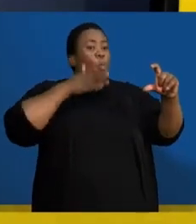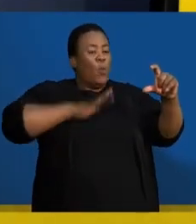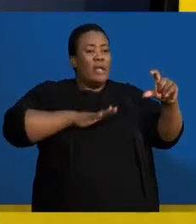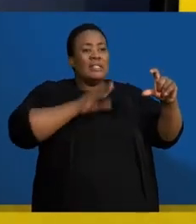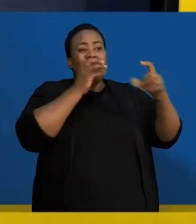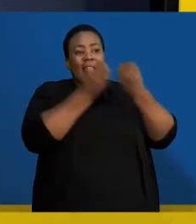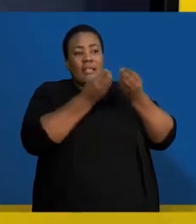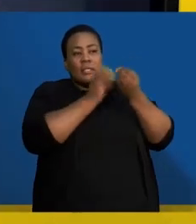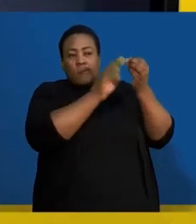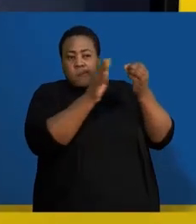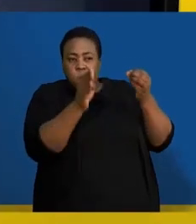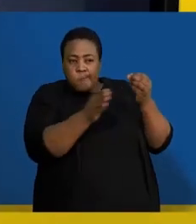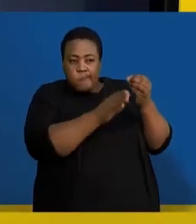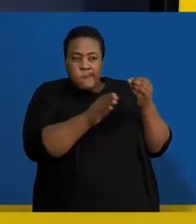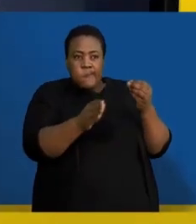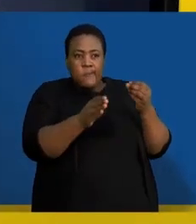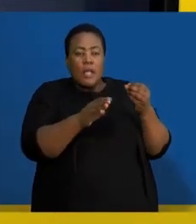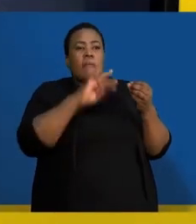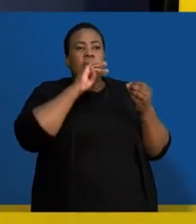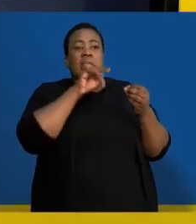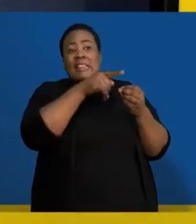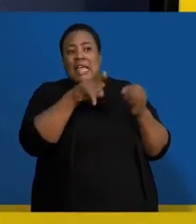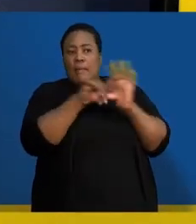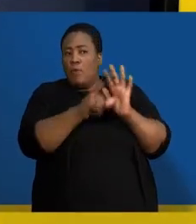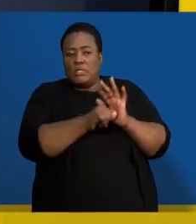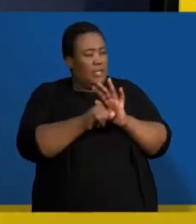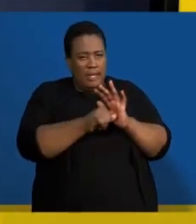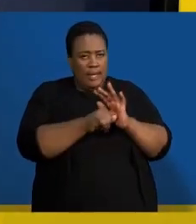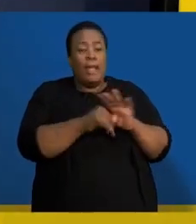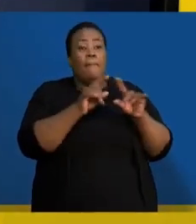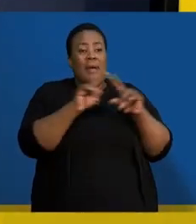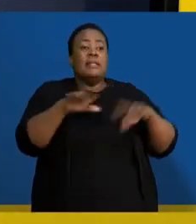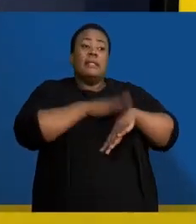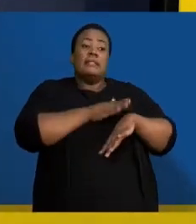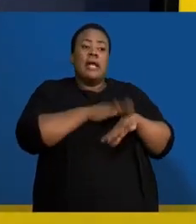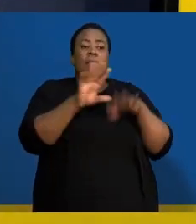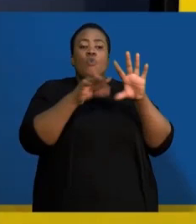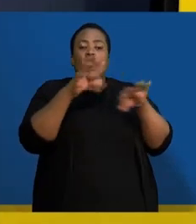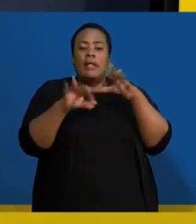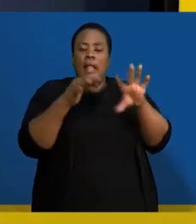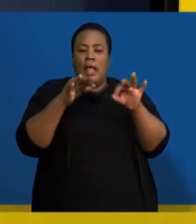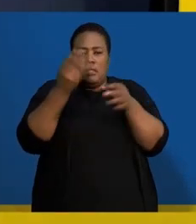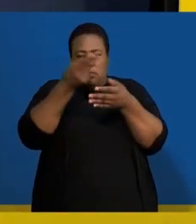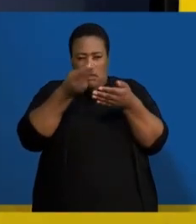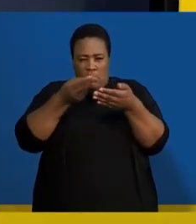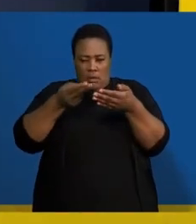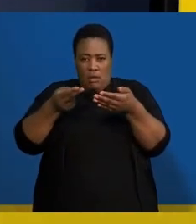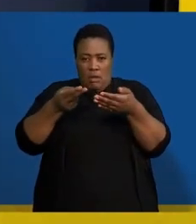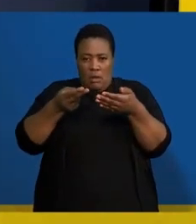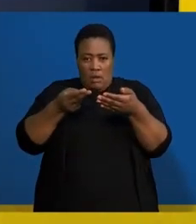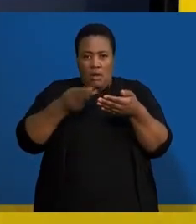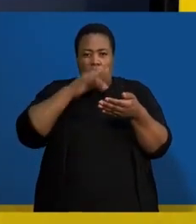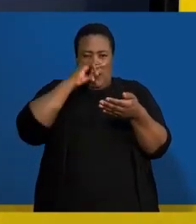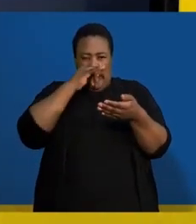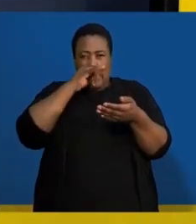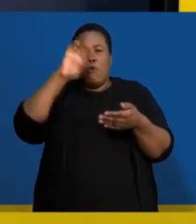shows in the photograph is important. However, when you're analyzing a cartoon, you need to remember that a